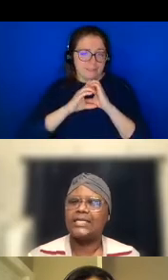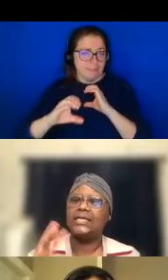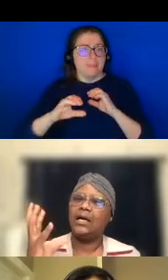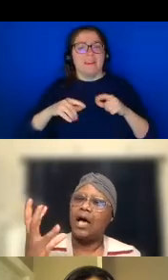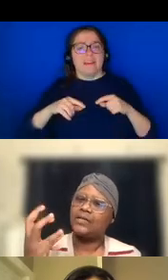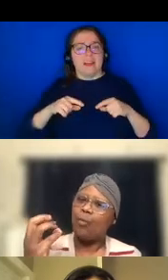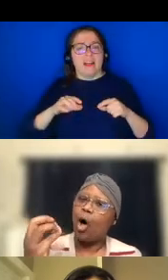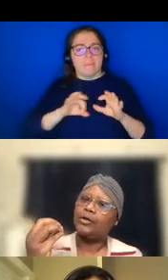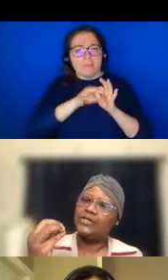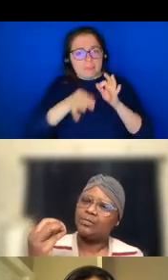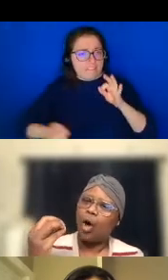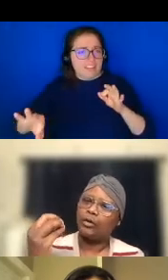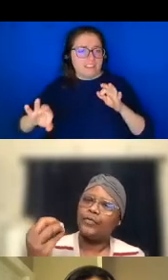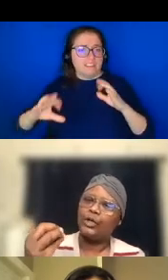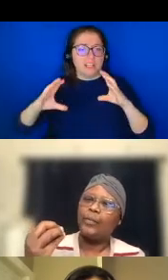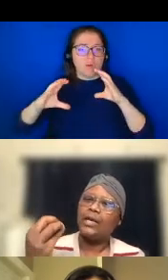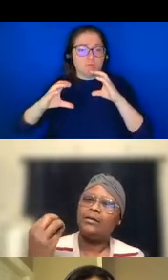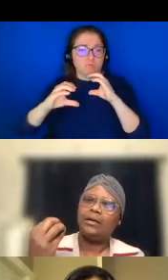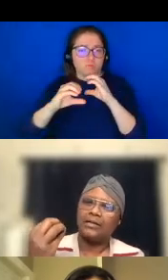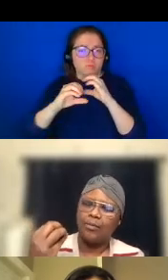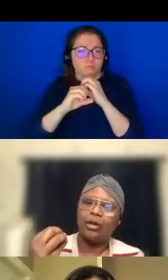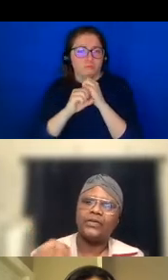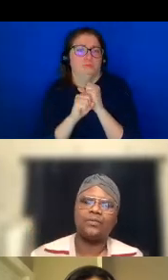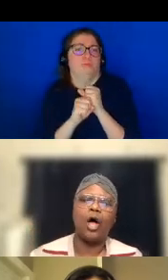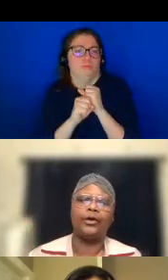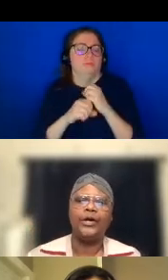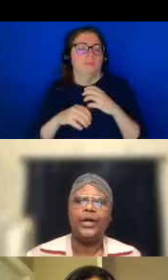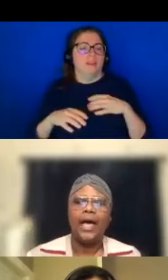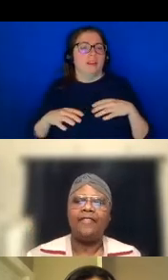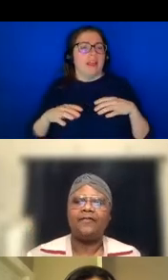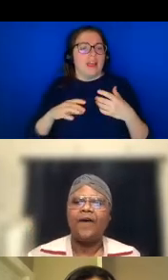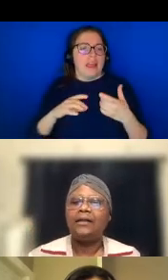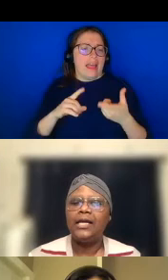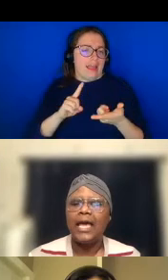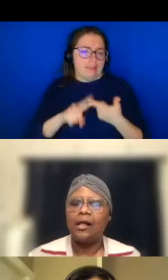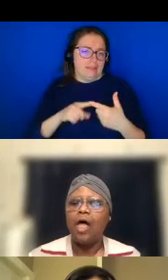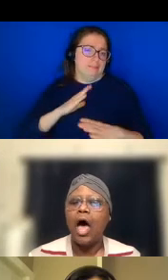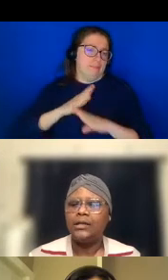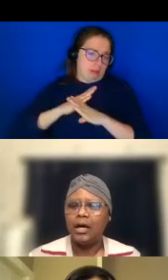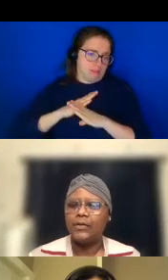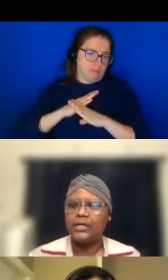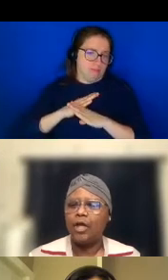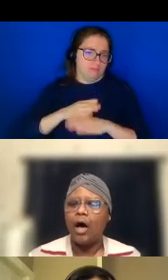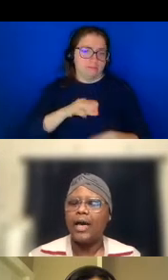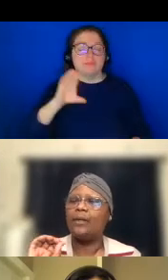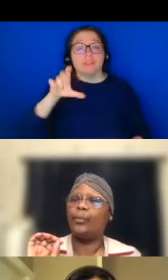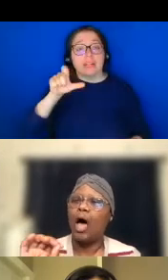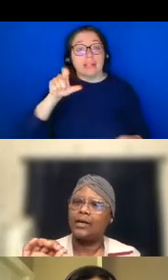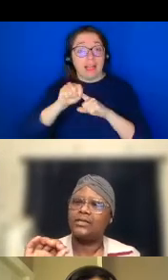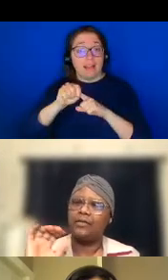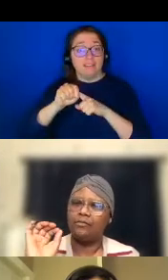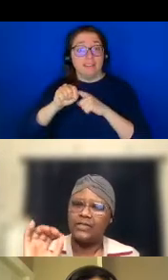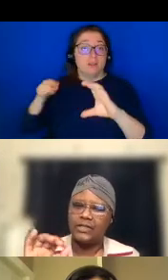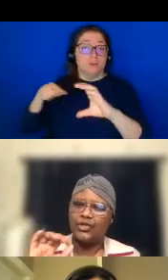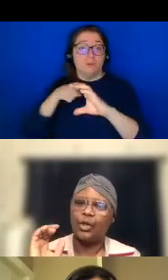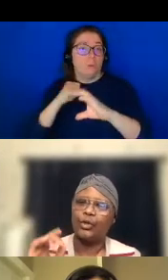get smaller and smaller. The lumen gets smaller and smaller. And then finally a clot comes along and blocks